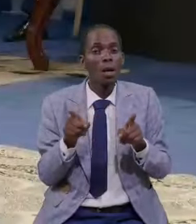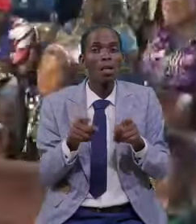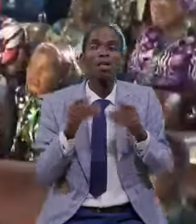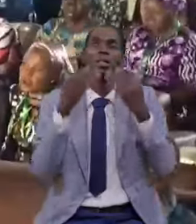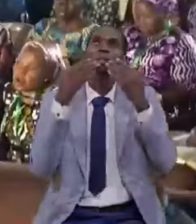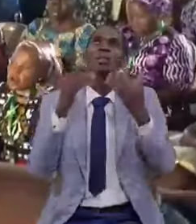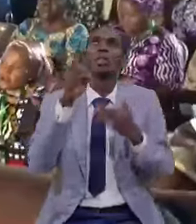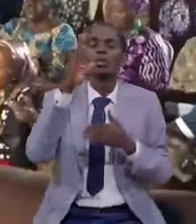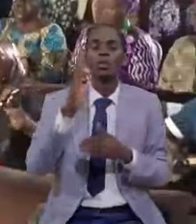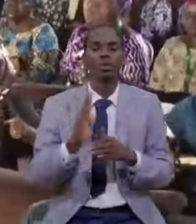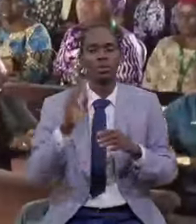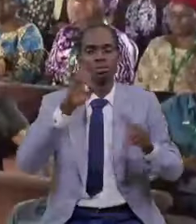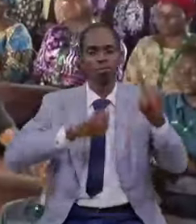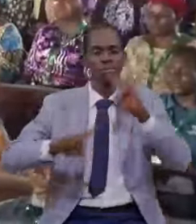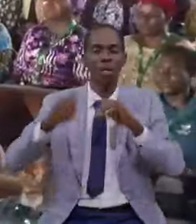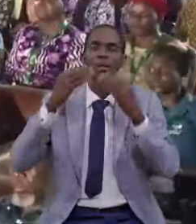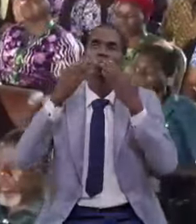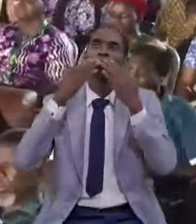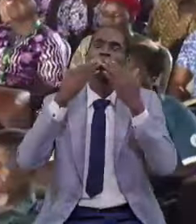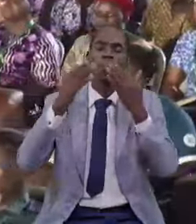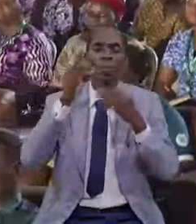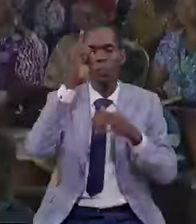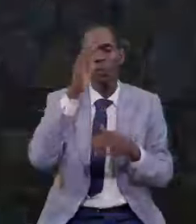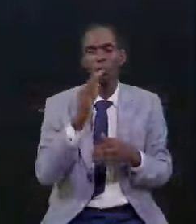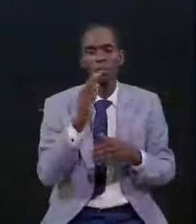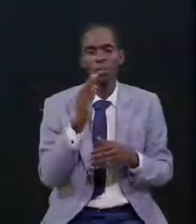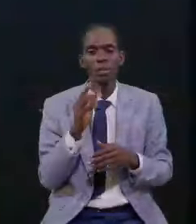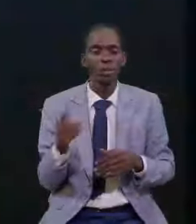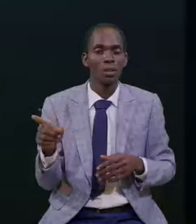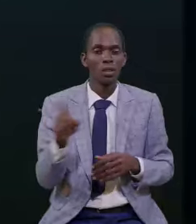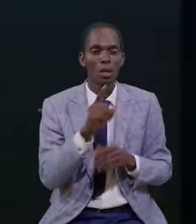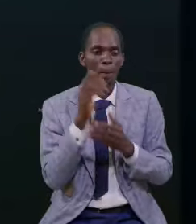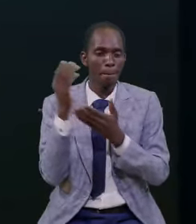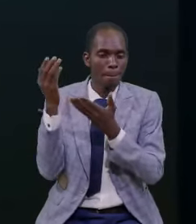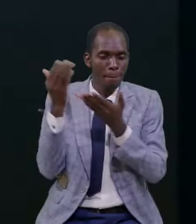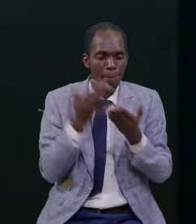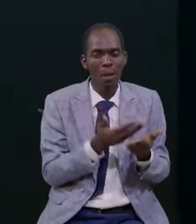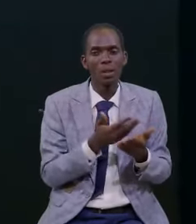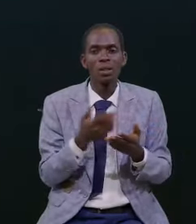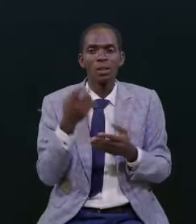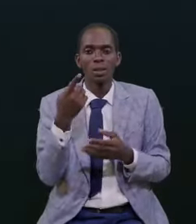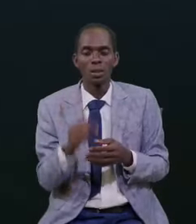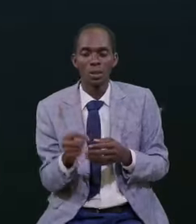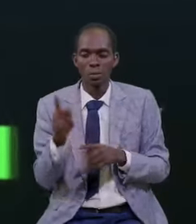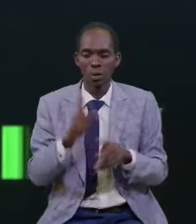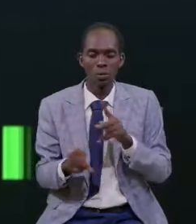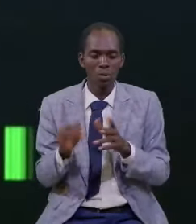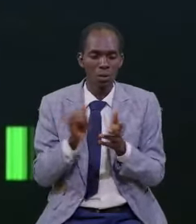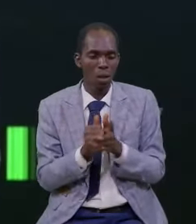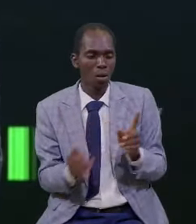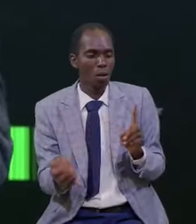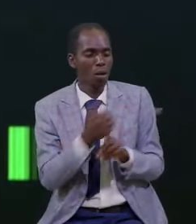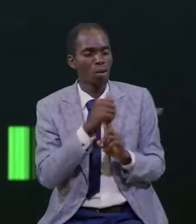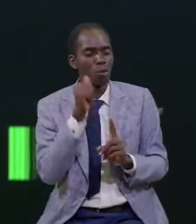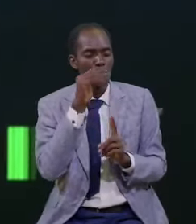God. They brought the catchers who caught her. They brought her to